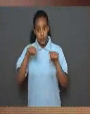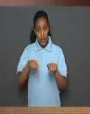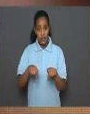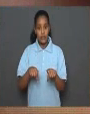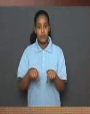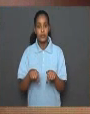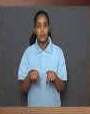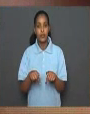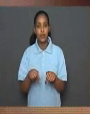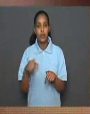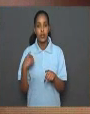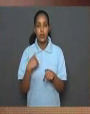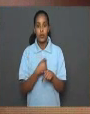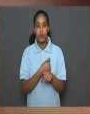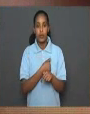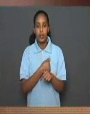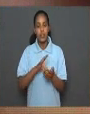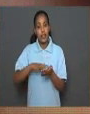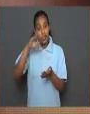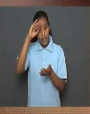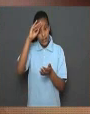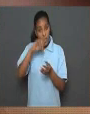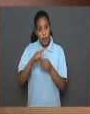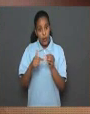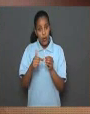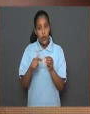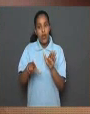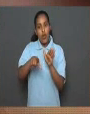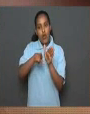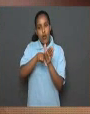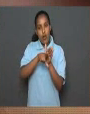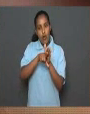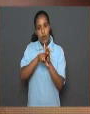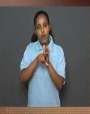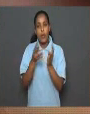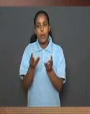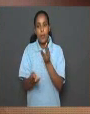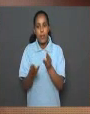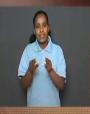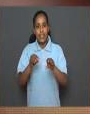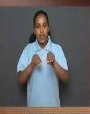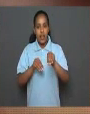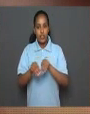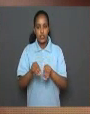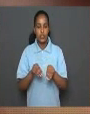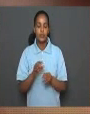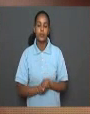Today, we are going to learn about the law of mass action.